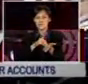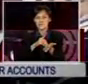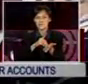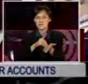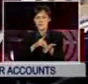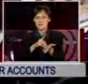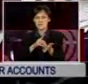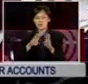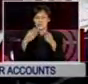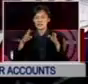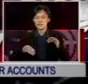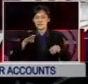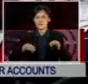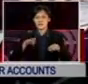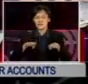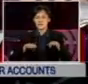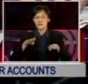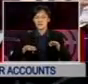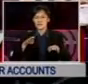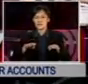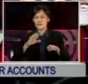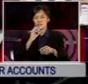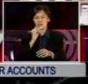opening balances for account number